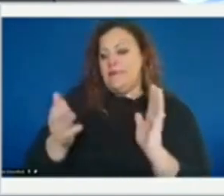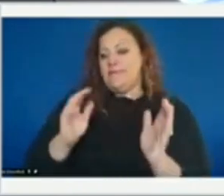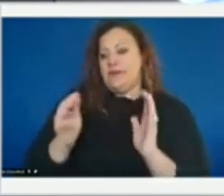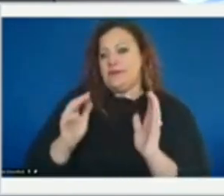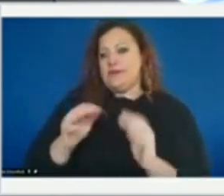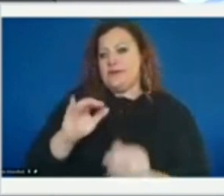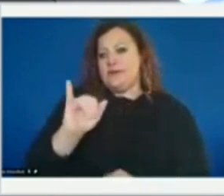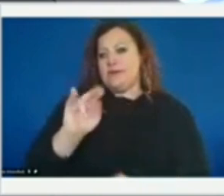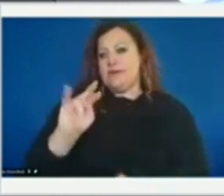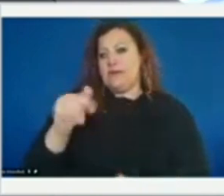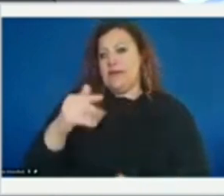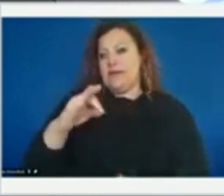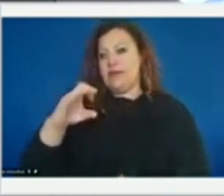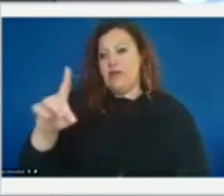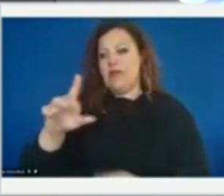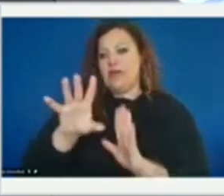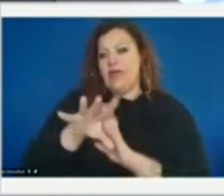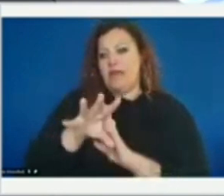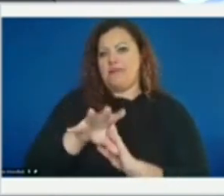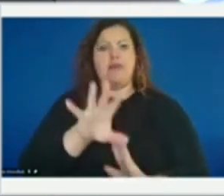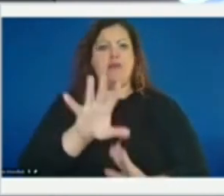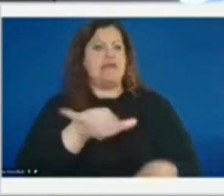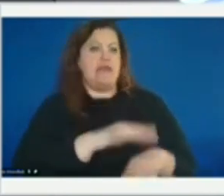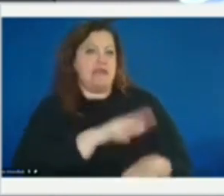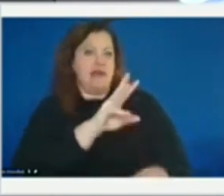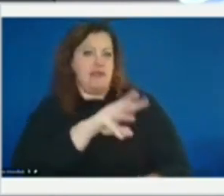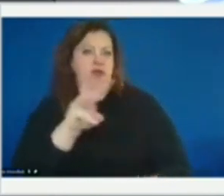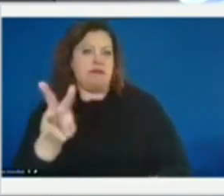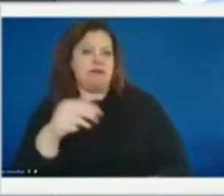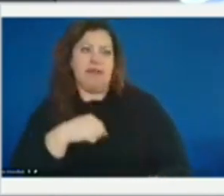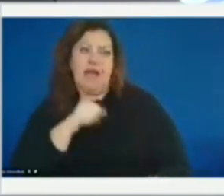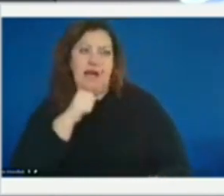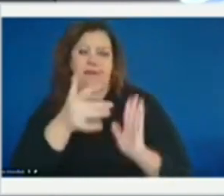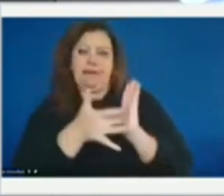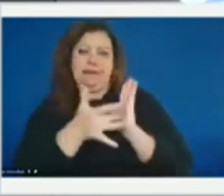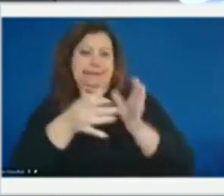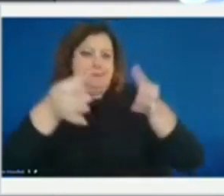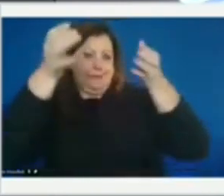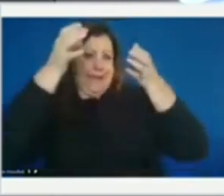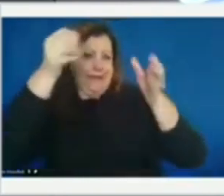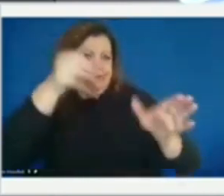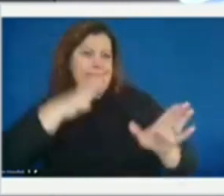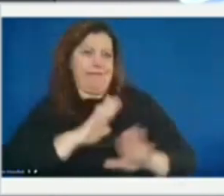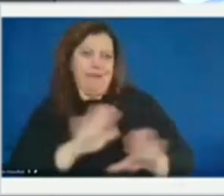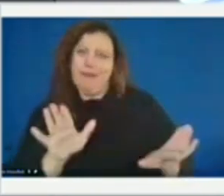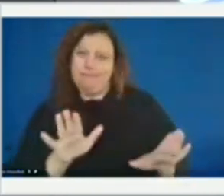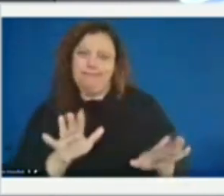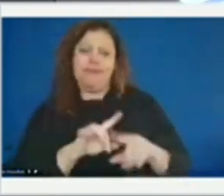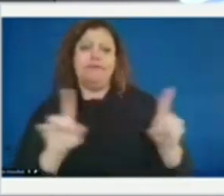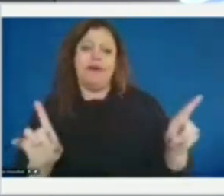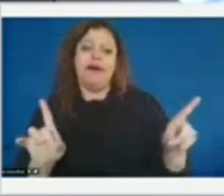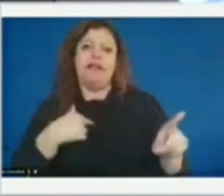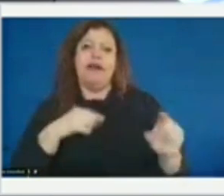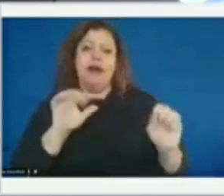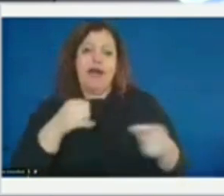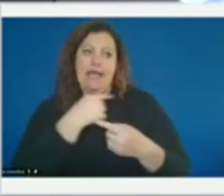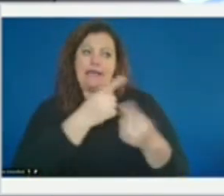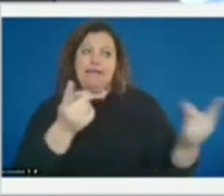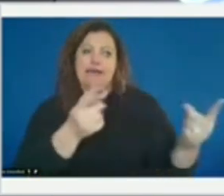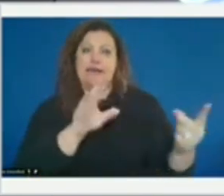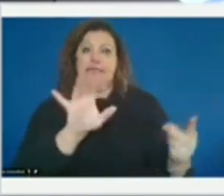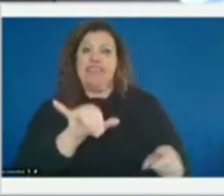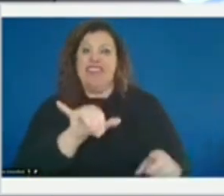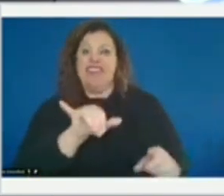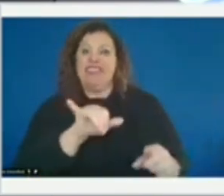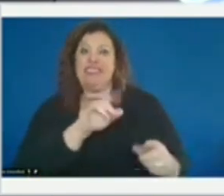program? That would be on the website, and I'm not a technical guy, But I can tell you that those questions are